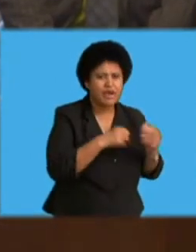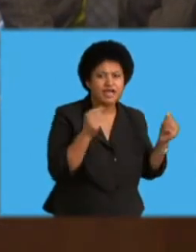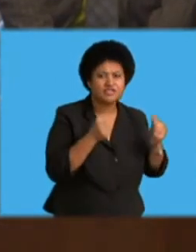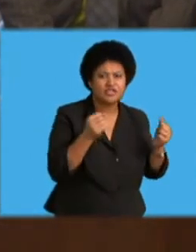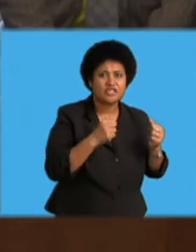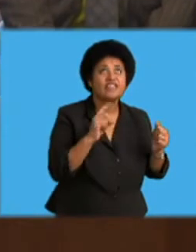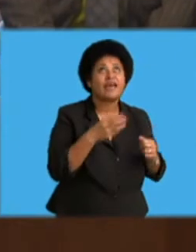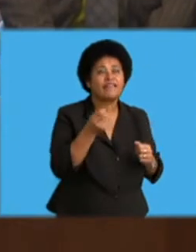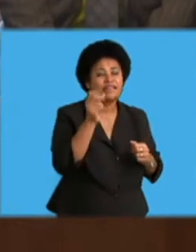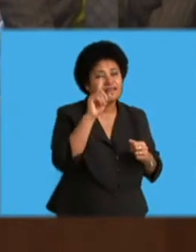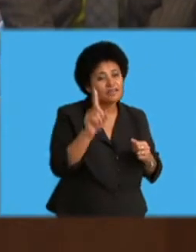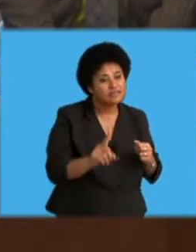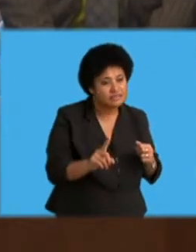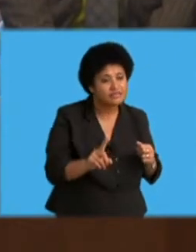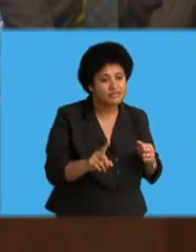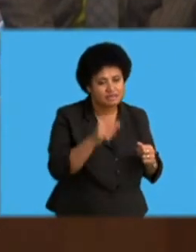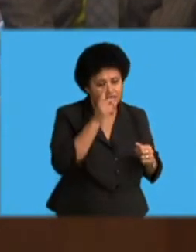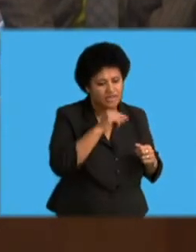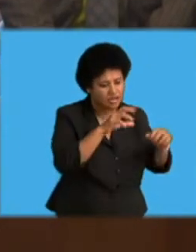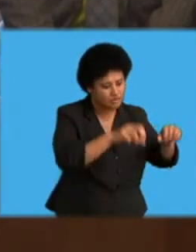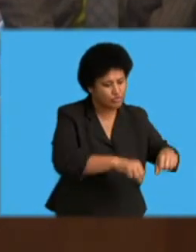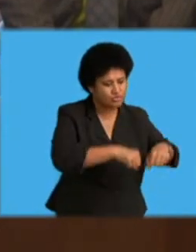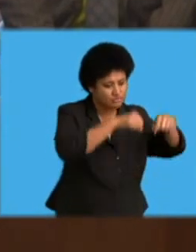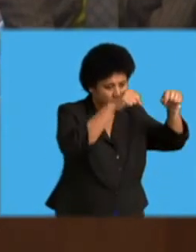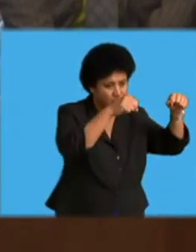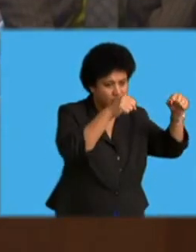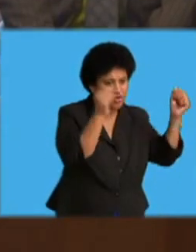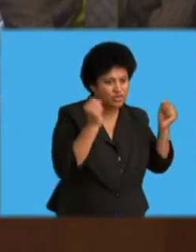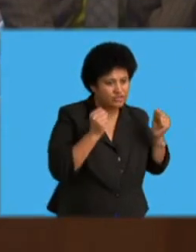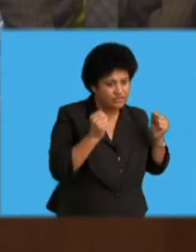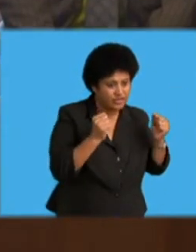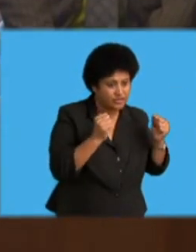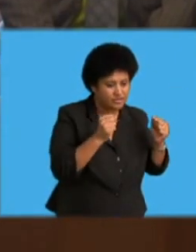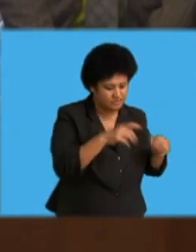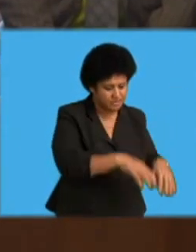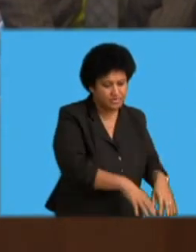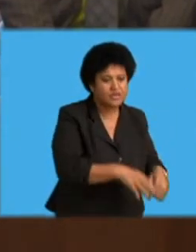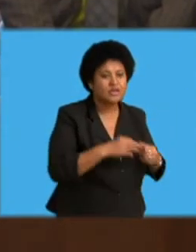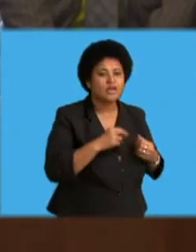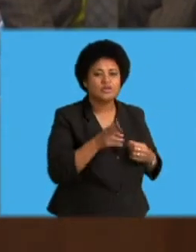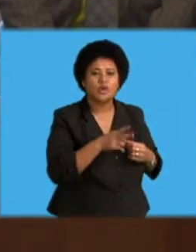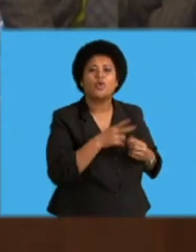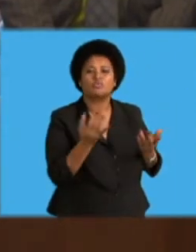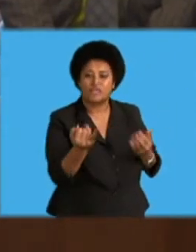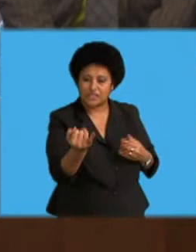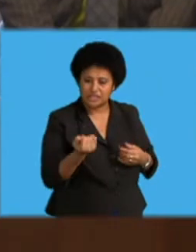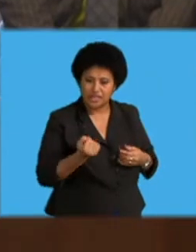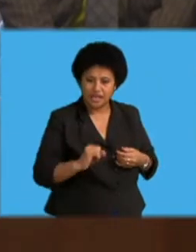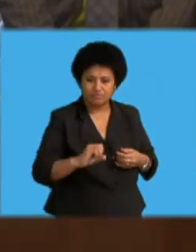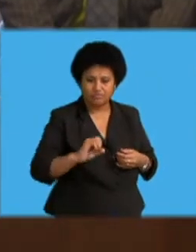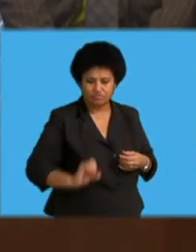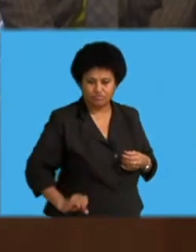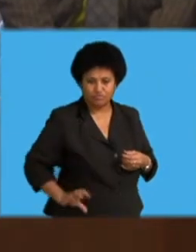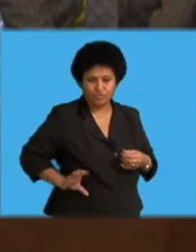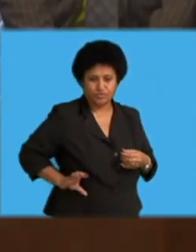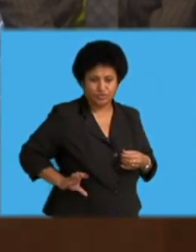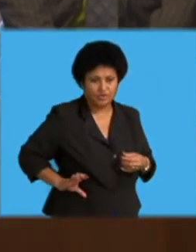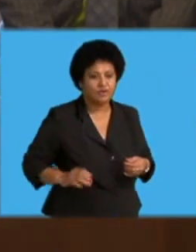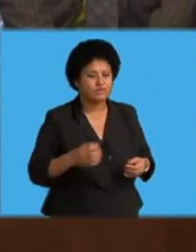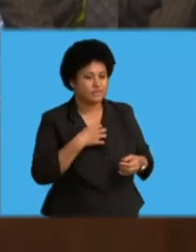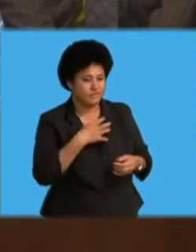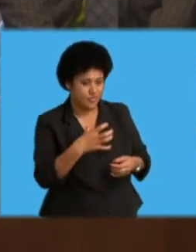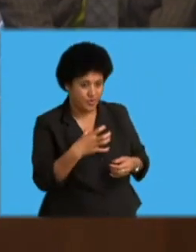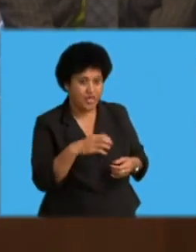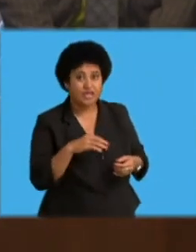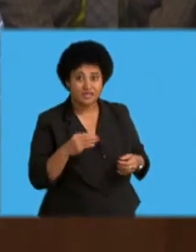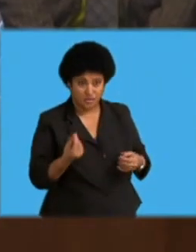out, throw water on it, sell it to you as fresh fish. The value of their income levels goes up. That is what we are doing, and that is what we have to do. And